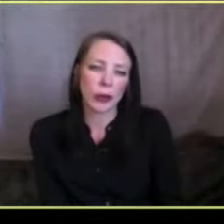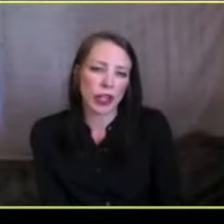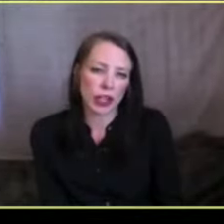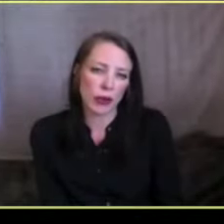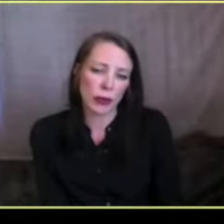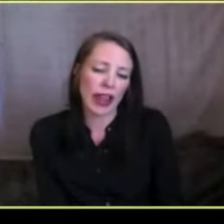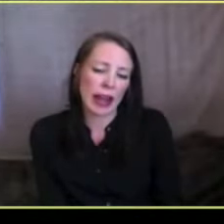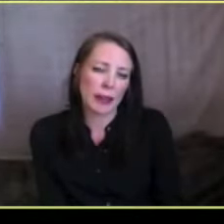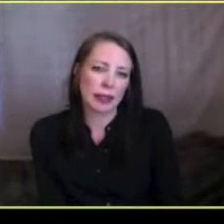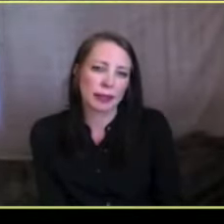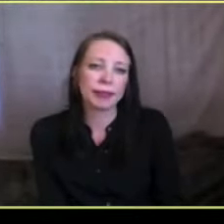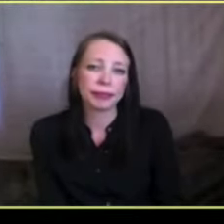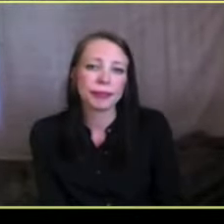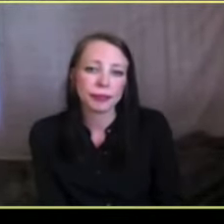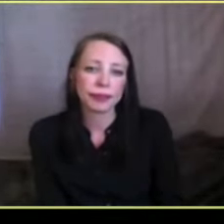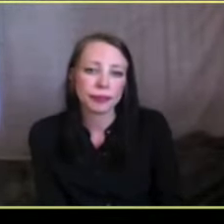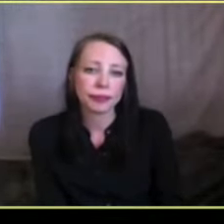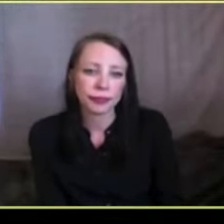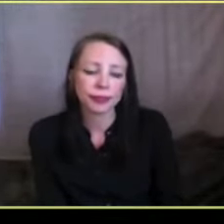I was 1 year old when that happened.